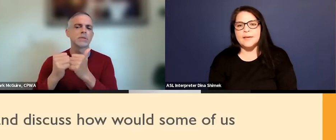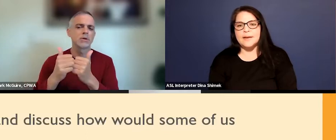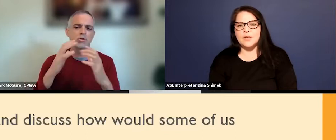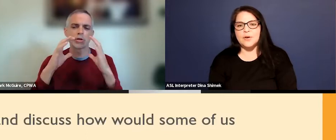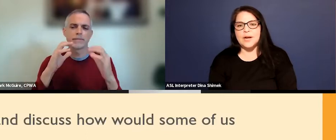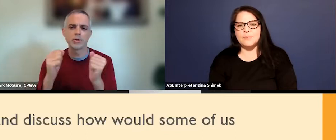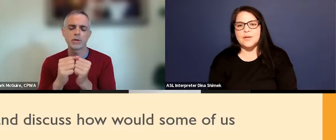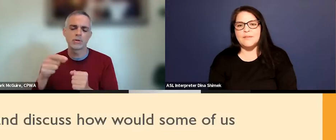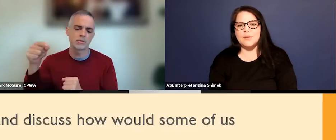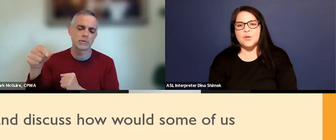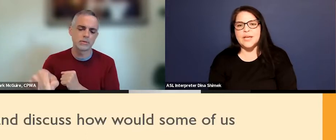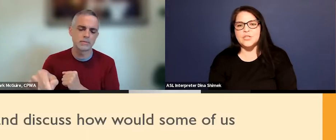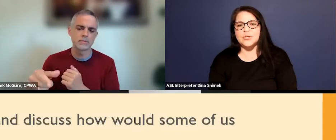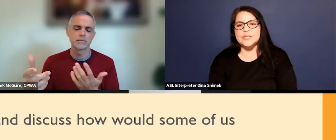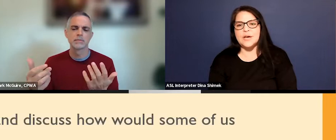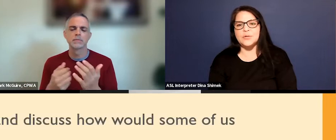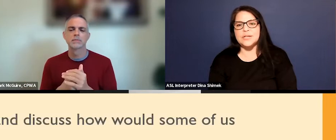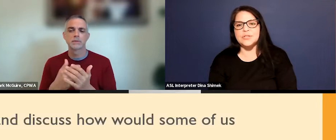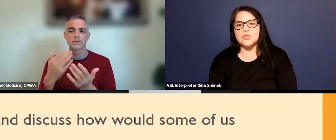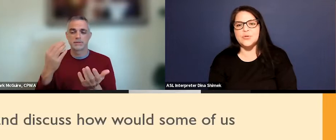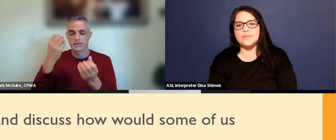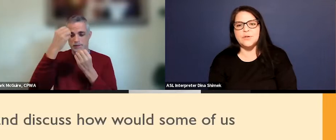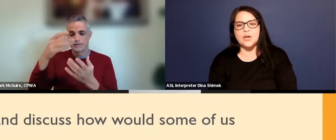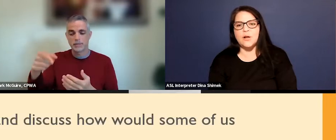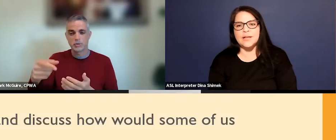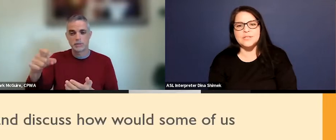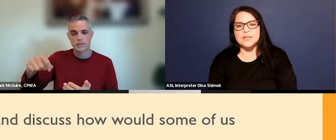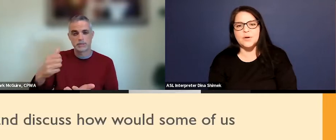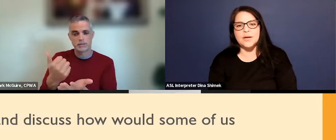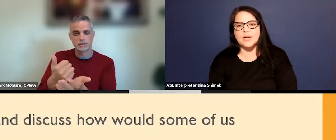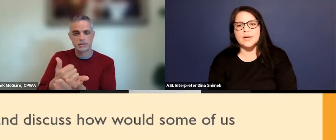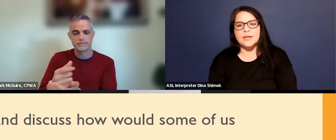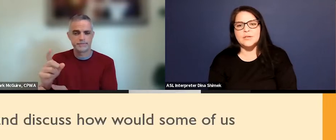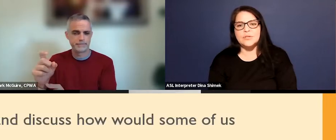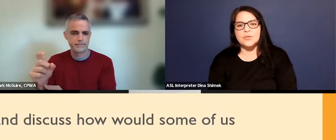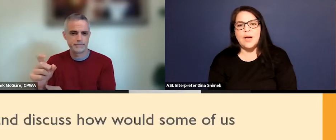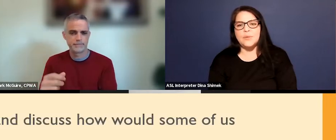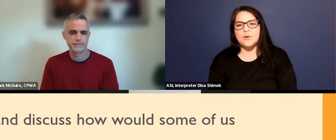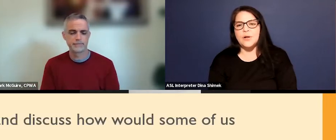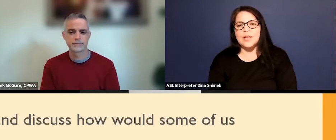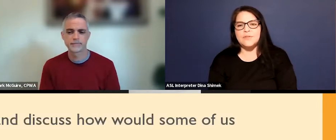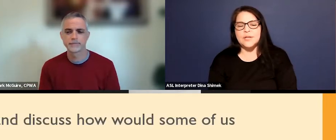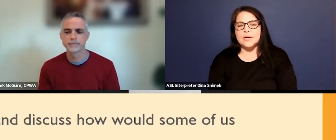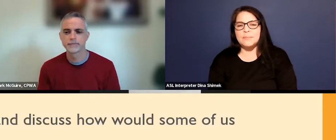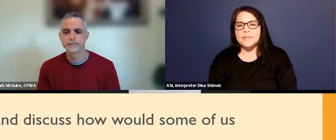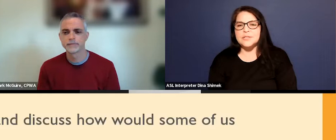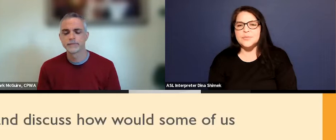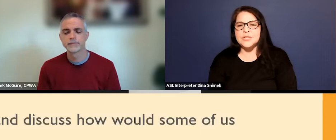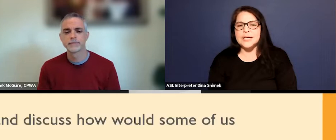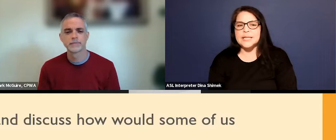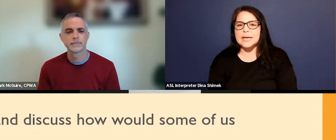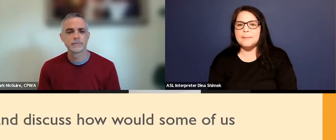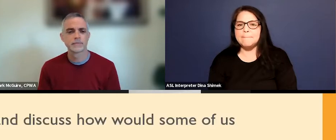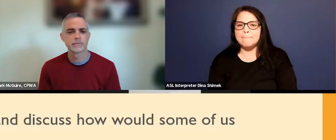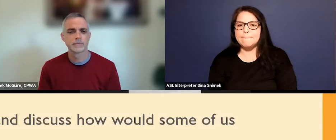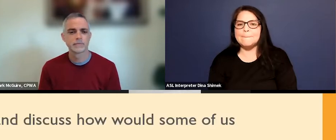And then you're unable to have communication or sound go down to the street if you need to call out to someone. So how would you call out if you needed help in a situation